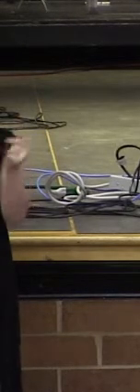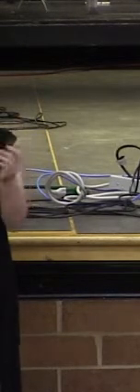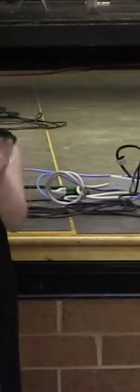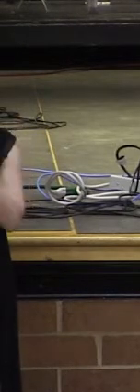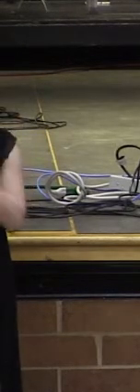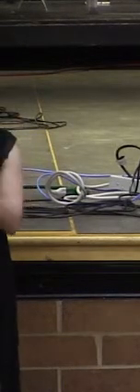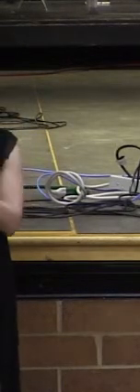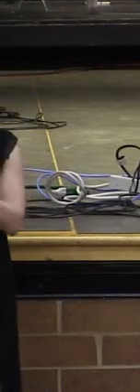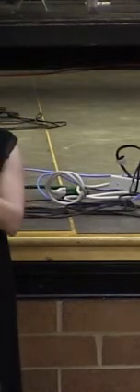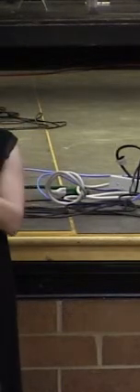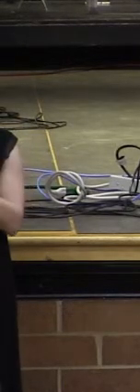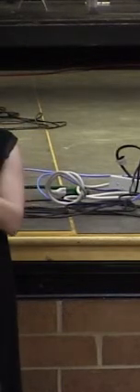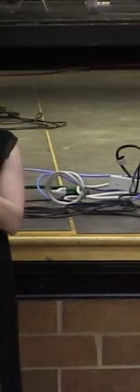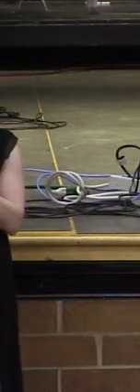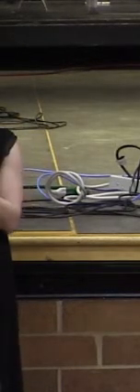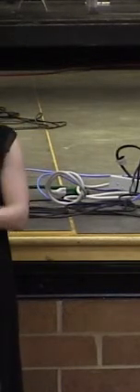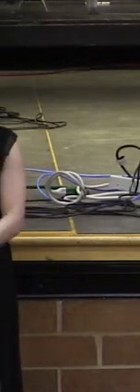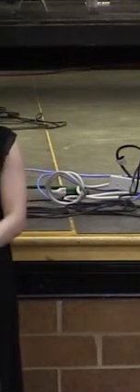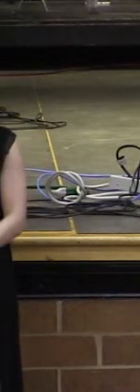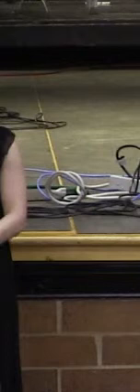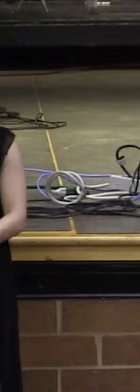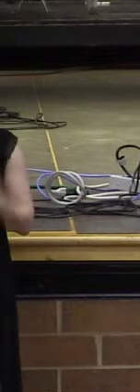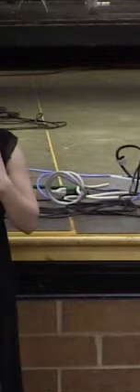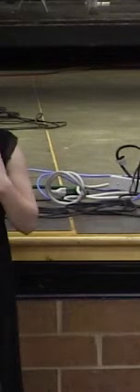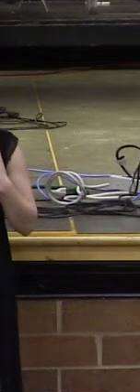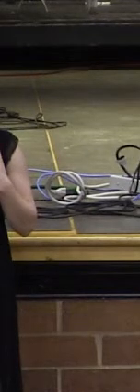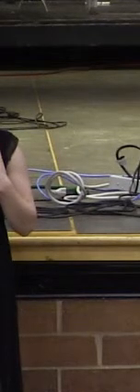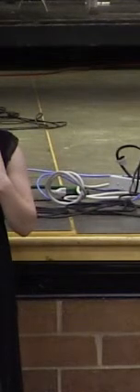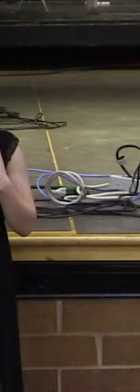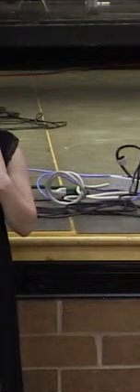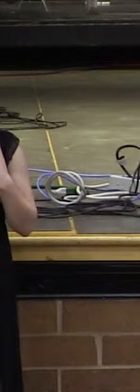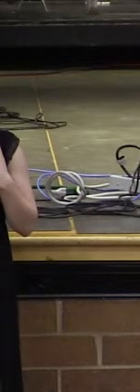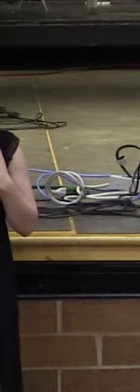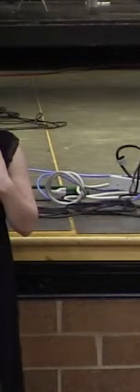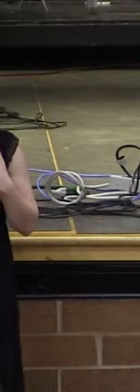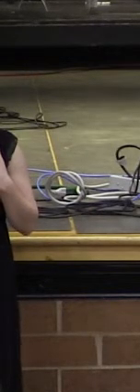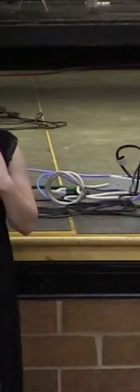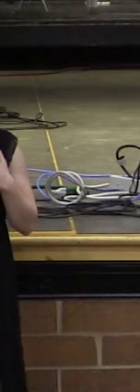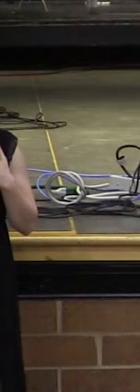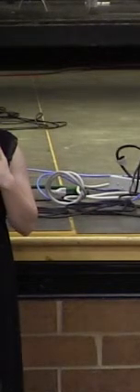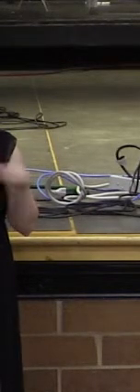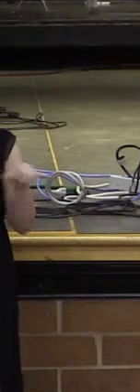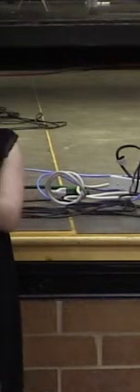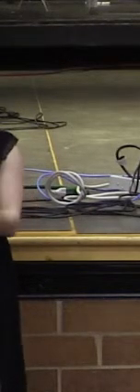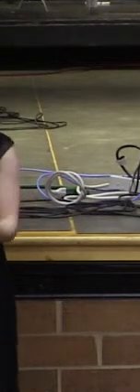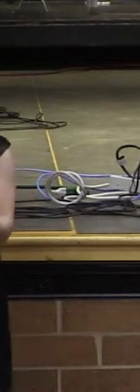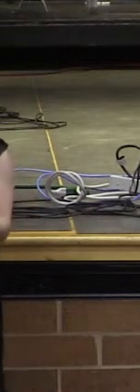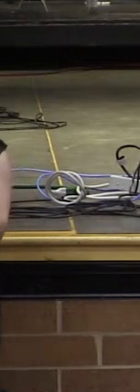ordinary and my question to you is do you know that Jesus is looking at you with piercing